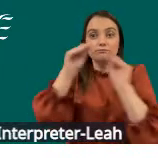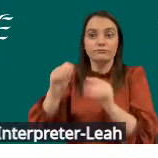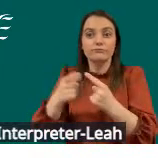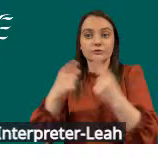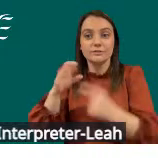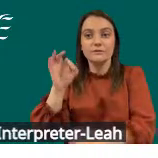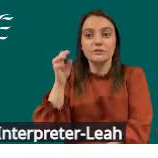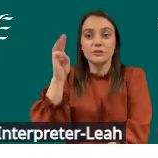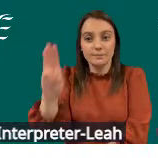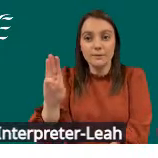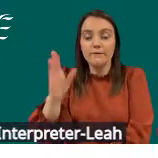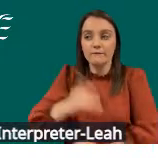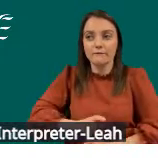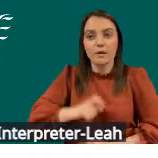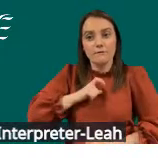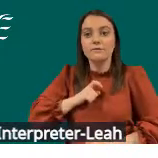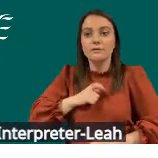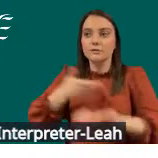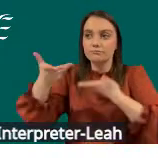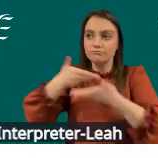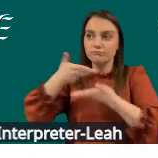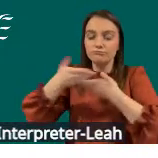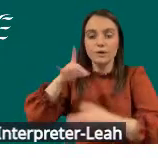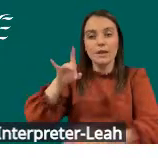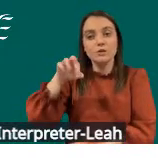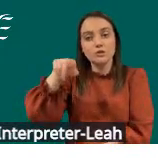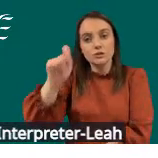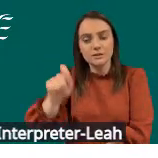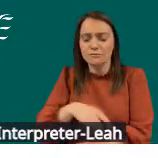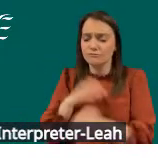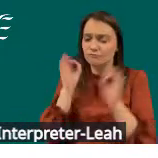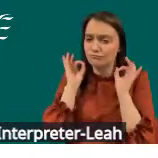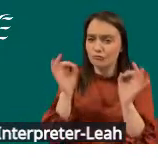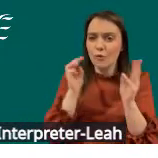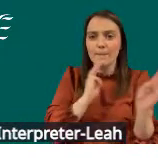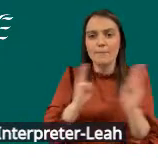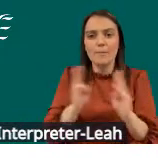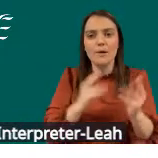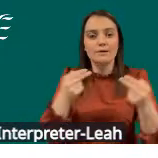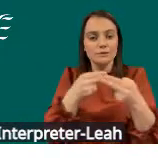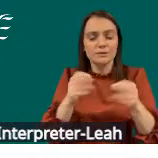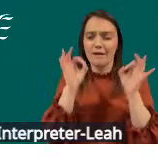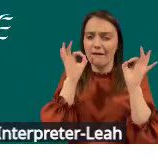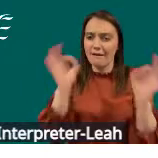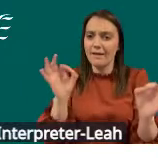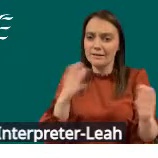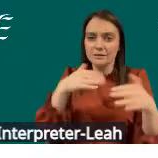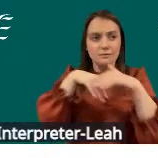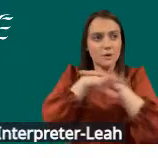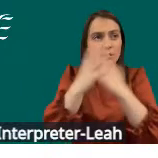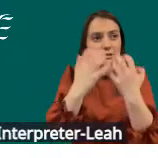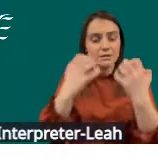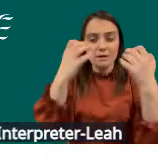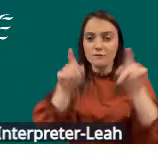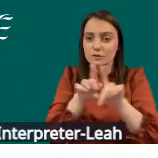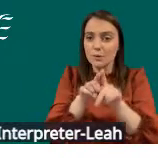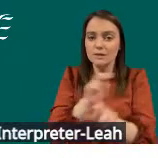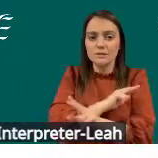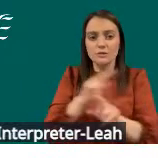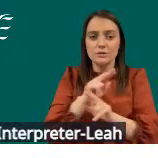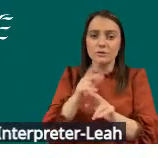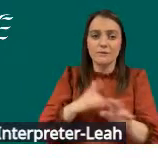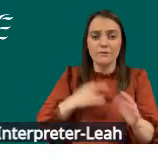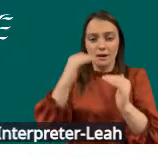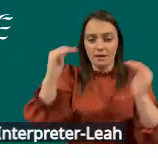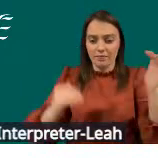it. There are brilliant practice nurses out there that are excellent at menopause care as well, and they're going to all the conferences as well. So don't underestimate your